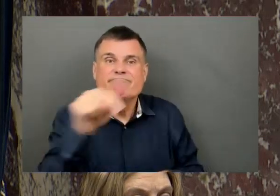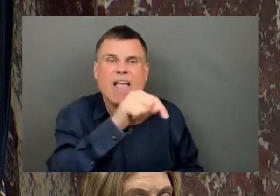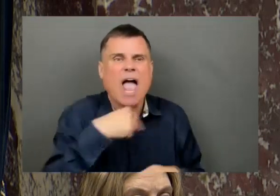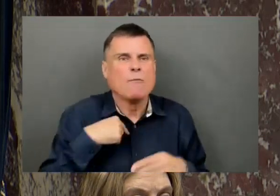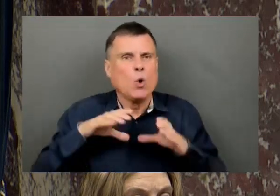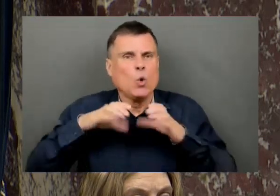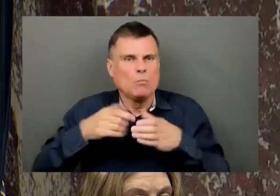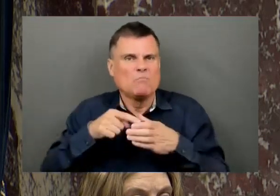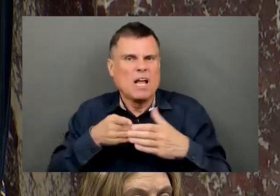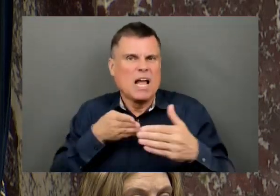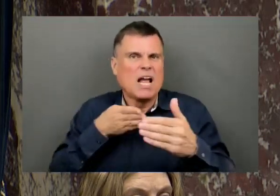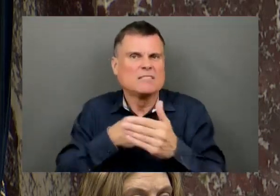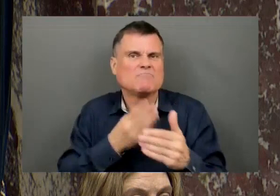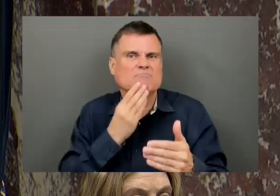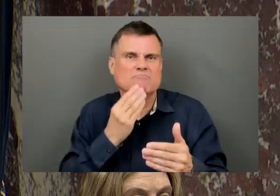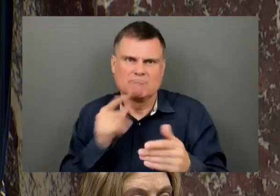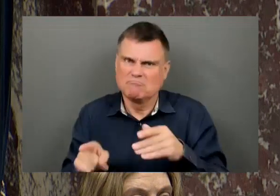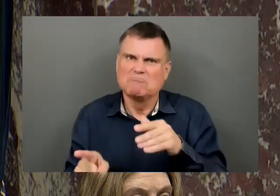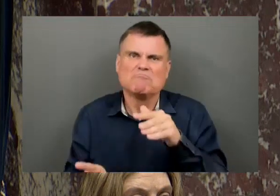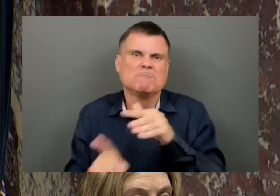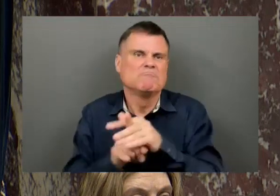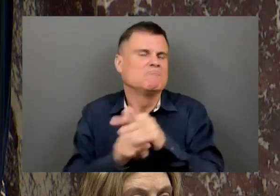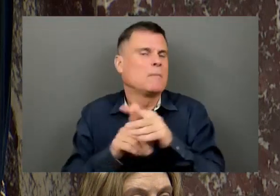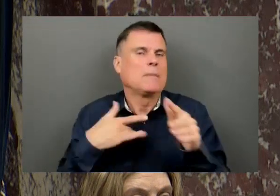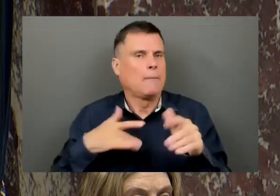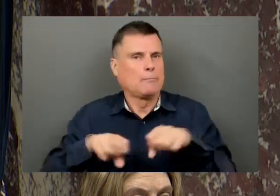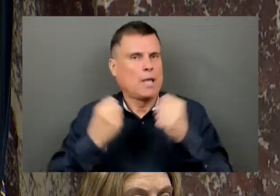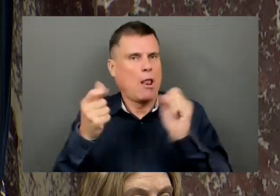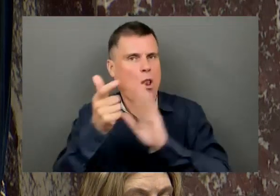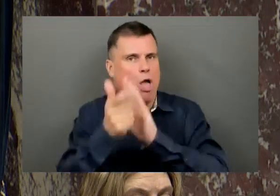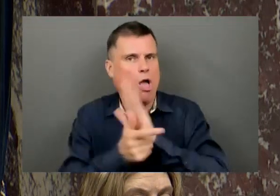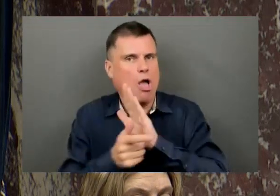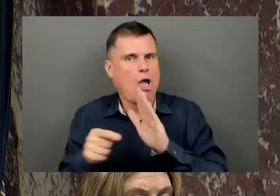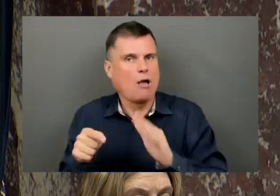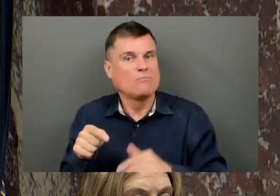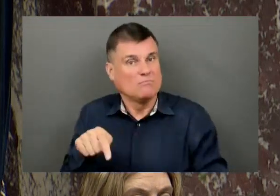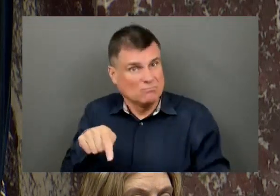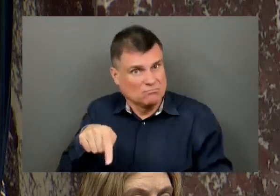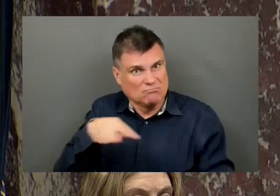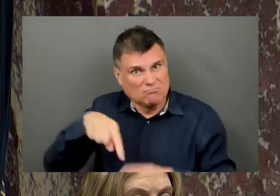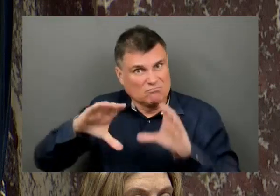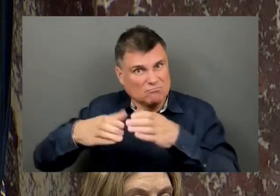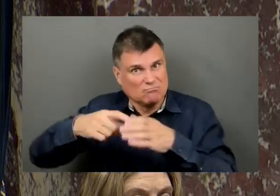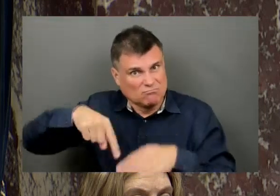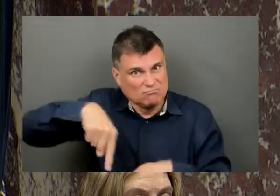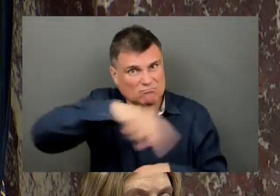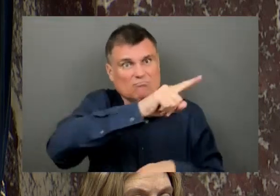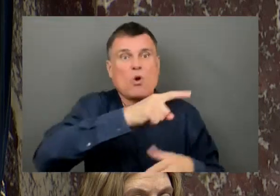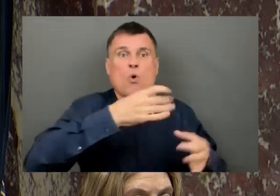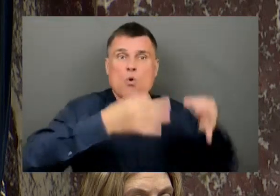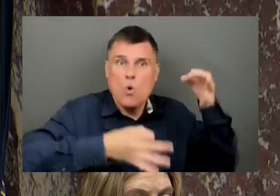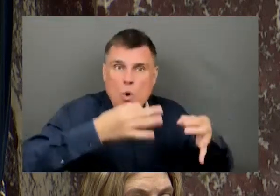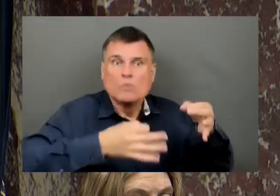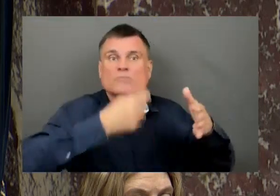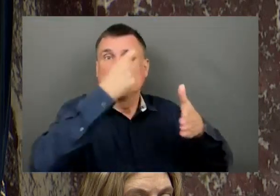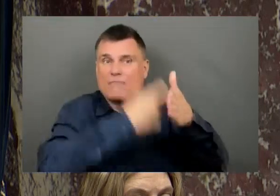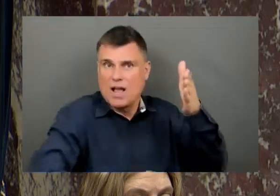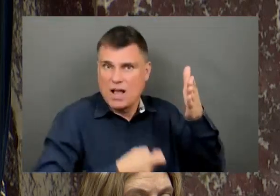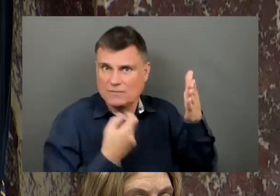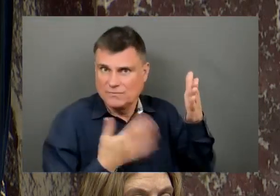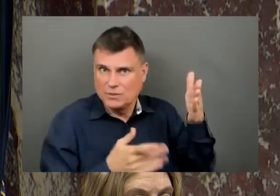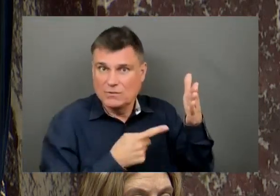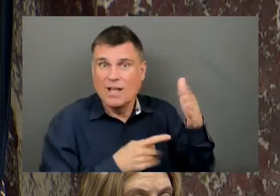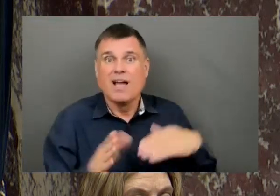been successfully prosecuted. The letter from the MLA from Coquitlam Marville singles out the NDP Attorney General